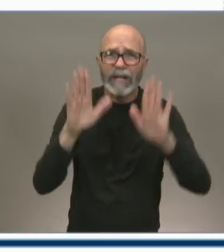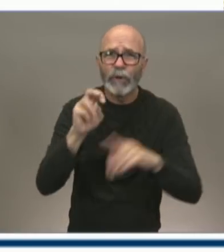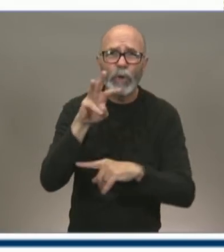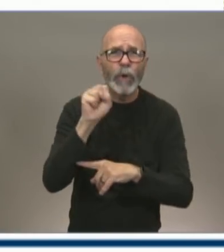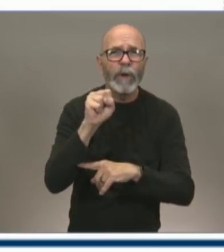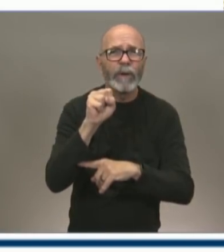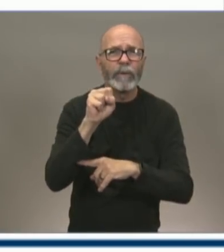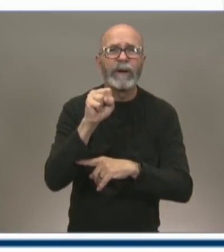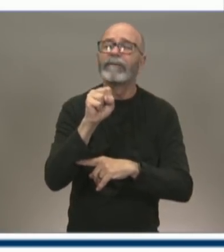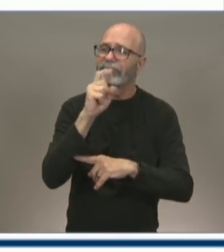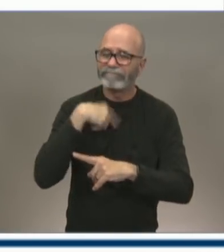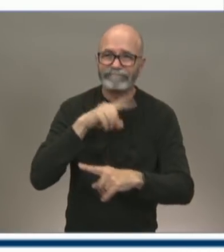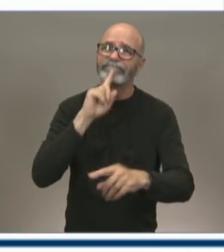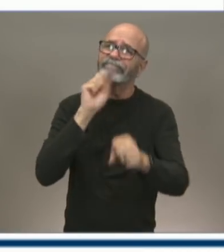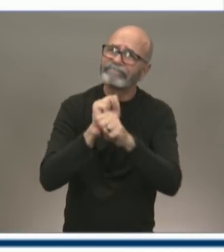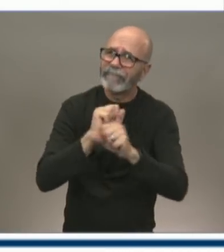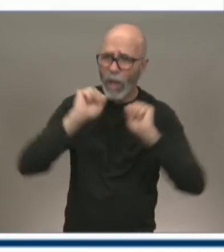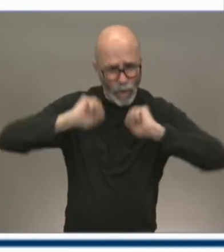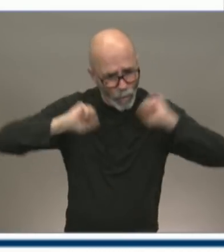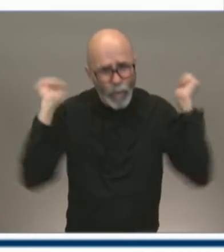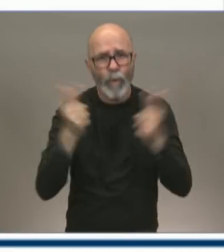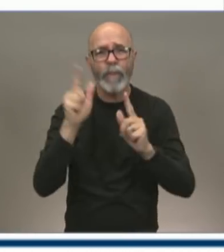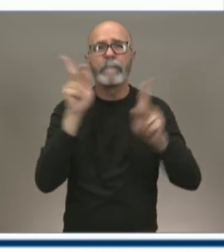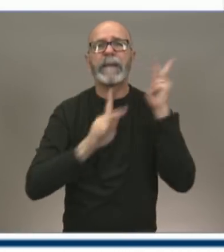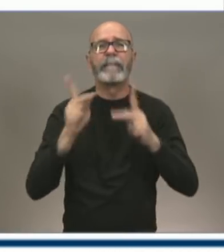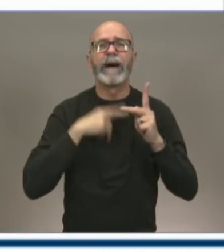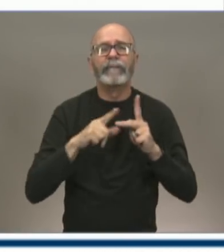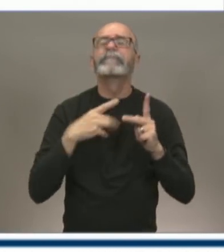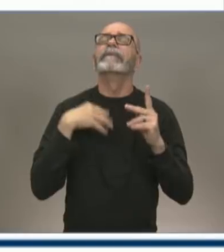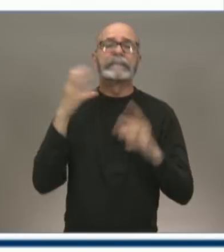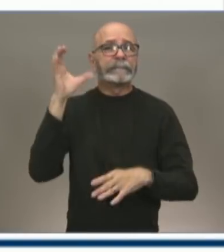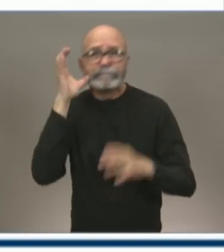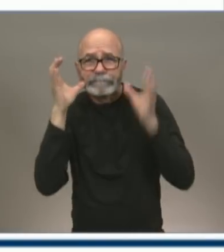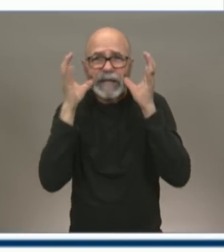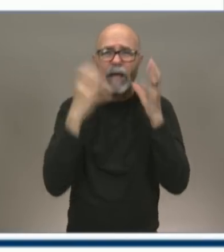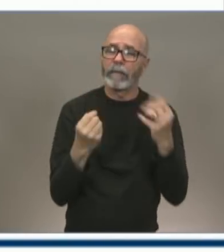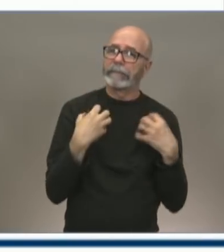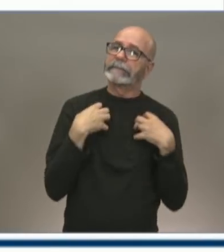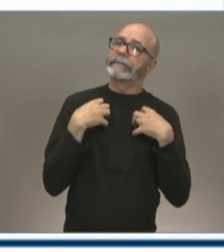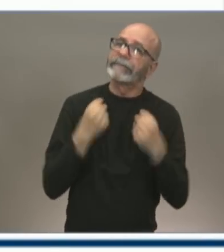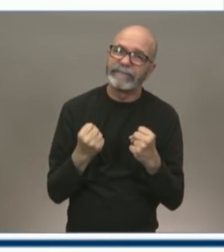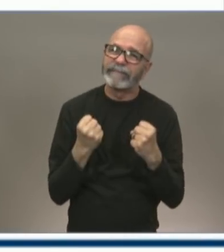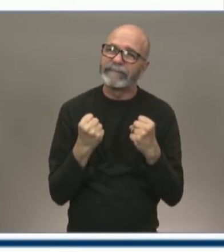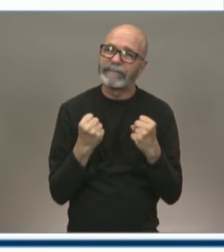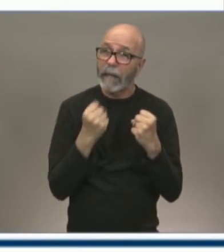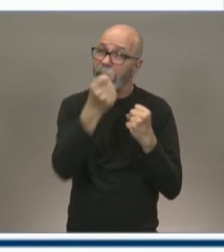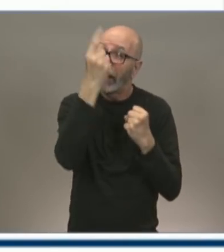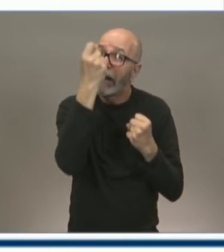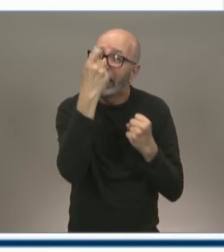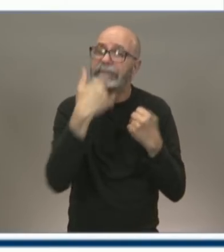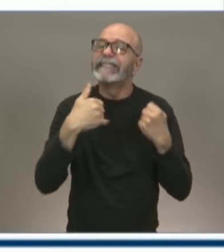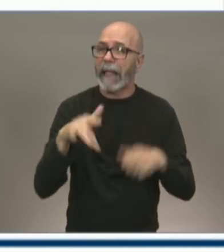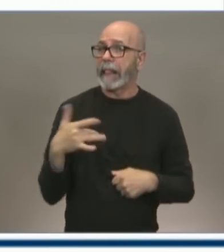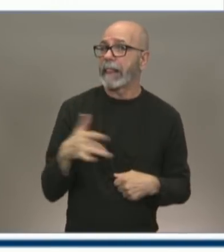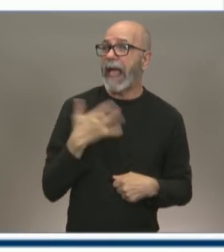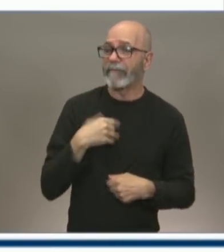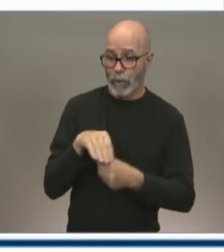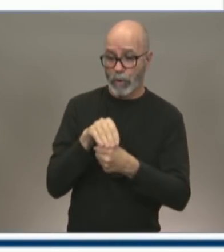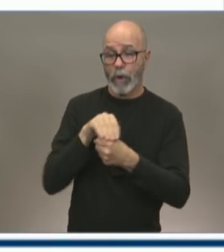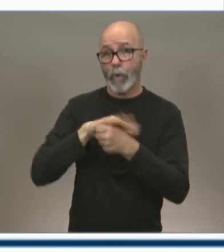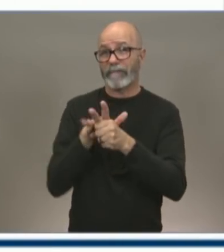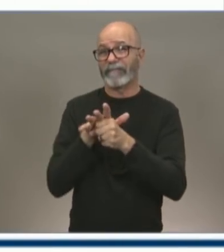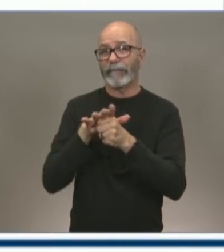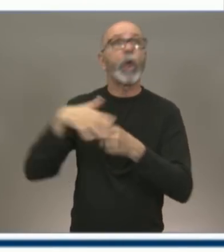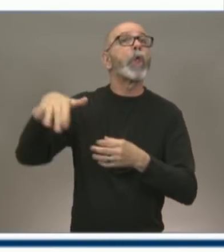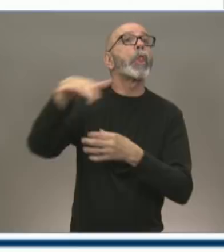to the public health measures. However, COVID is still very much around us in Atlantic Canada and across the country, and we